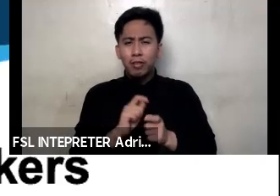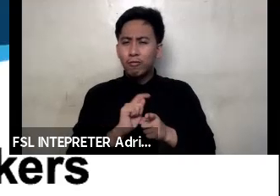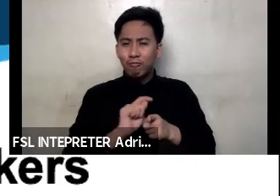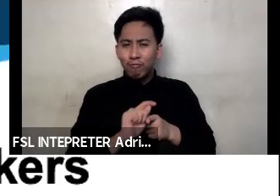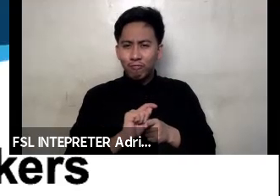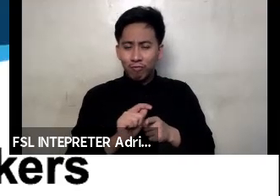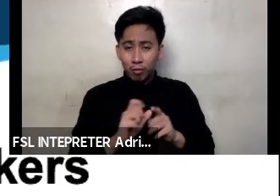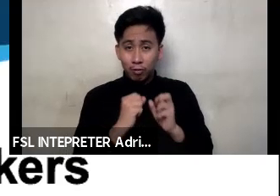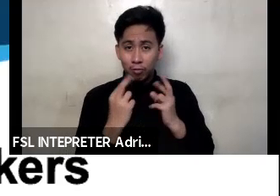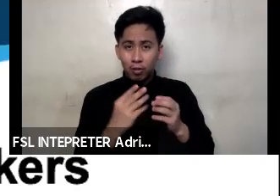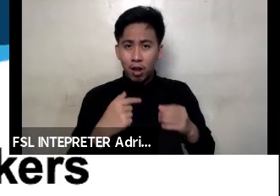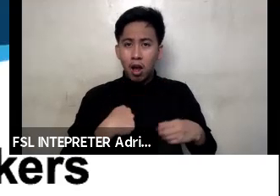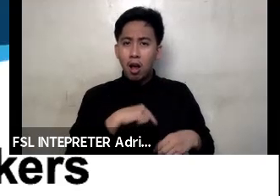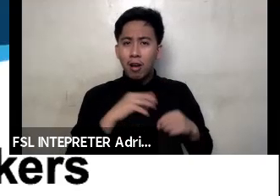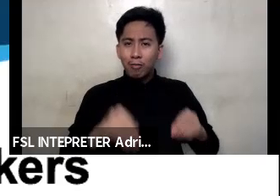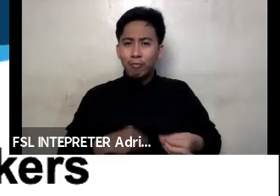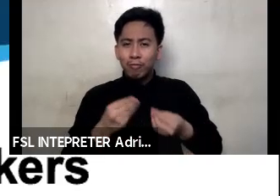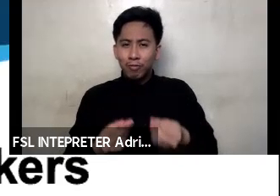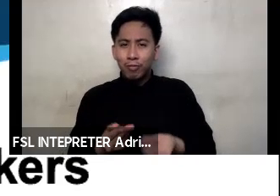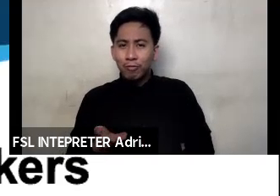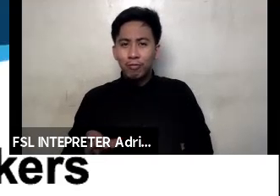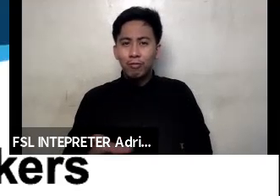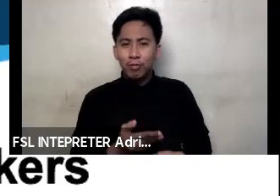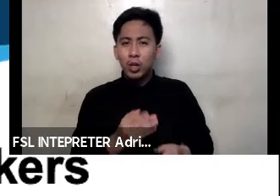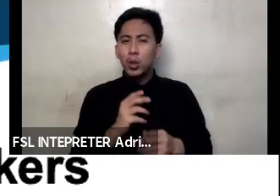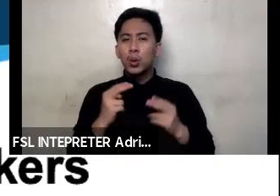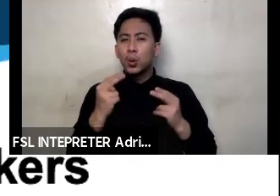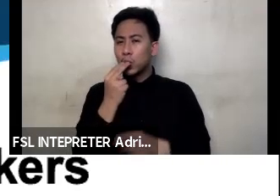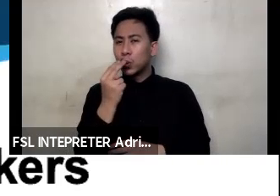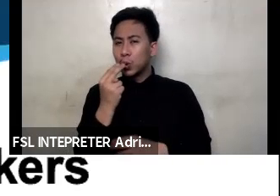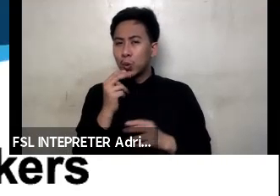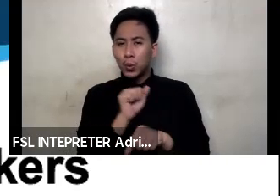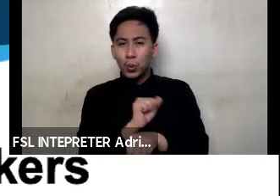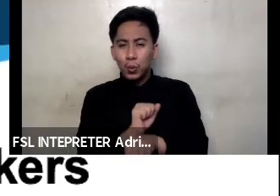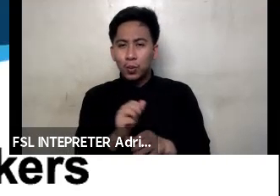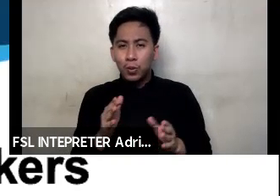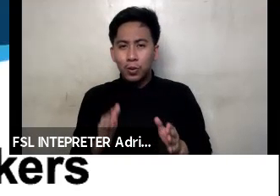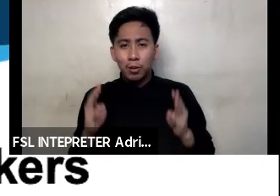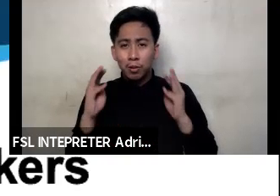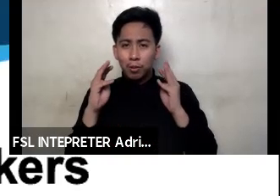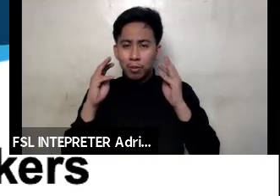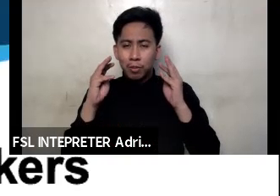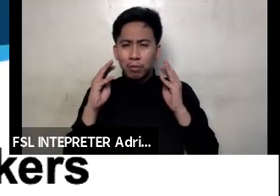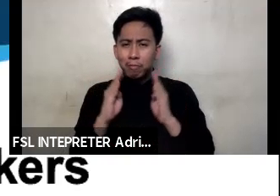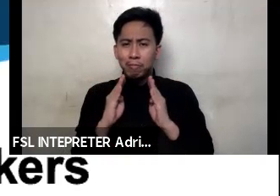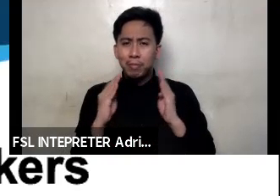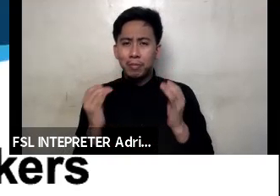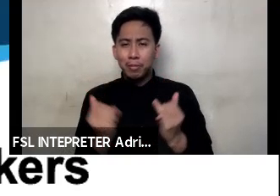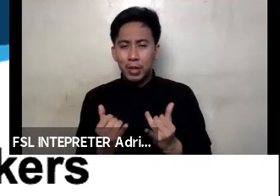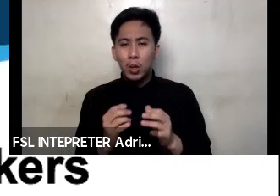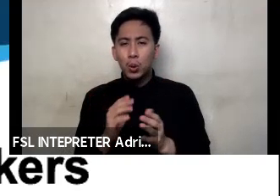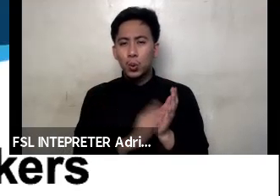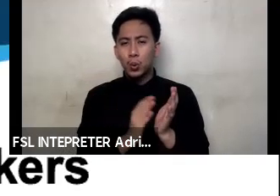building para sa aming mga health and nutrition worker, barangay nutrition committee, di Sangguniang Kabataan, di school nutrition